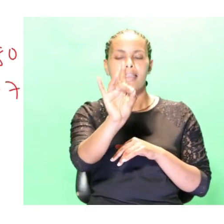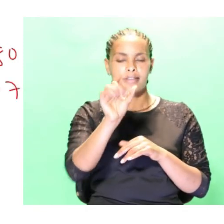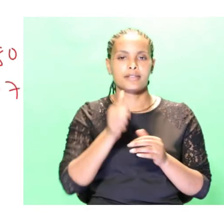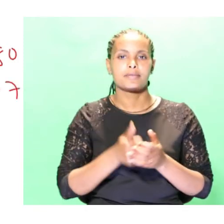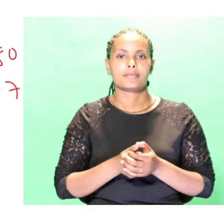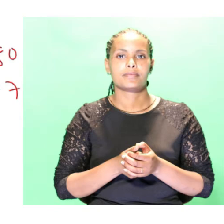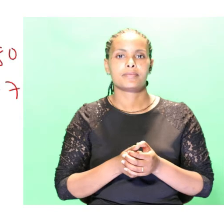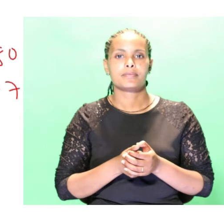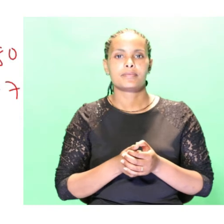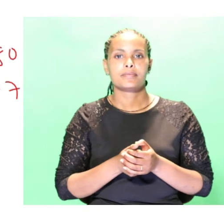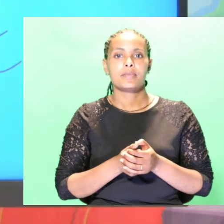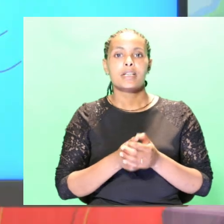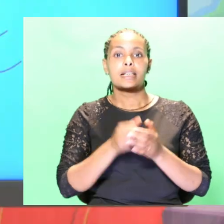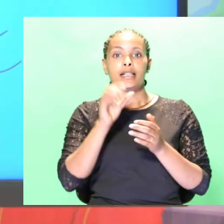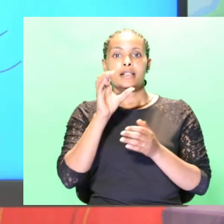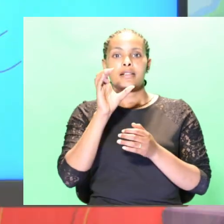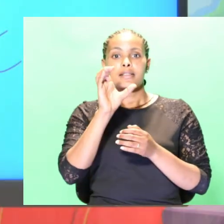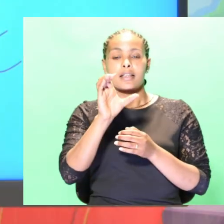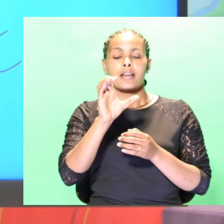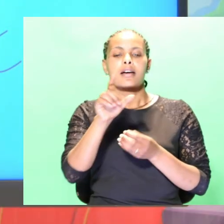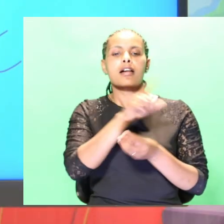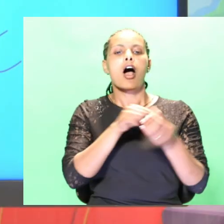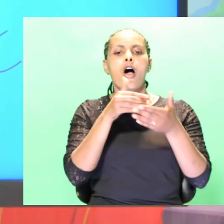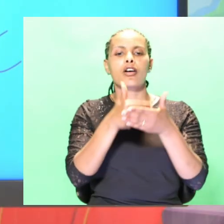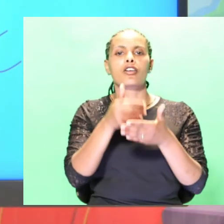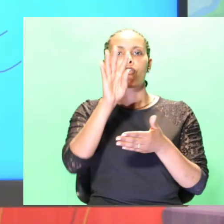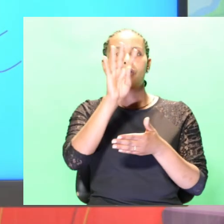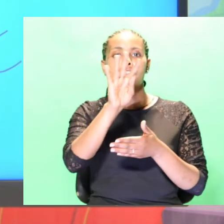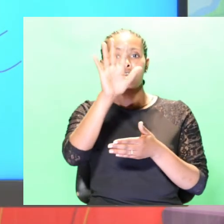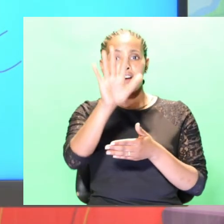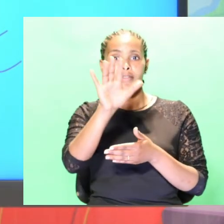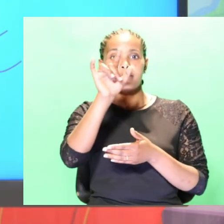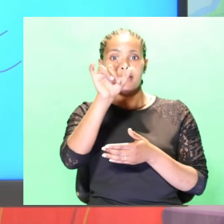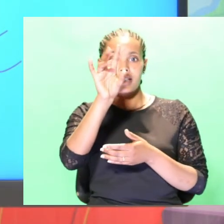45.78. C round